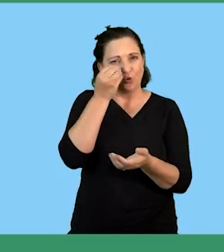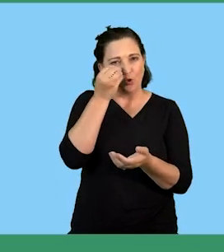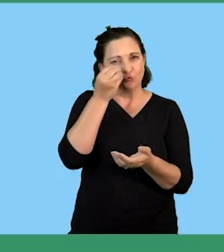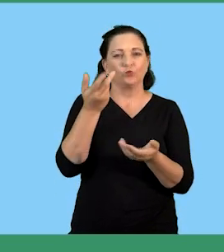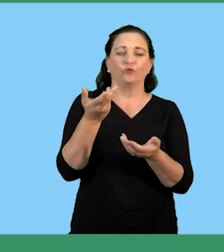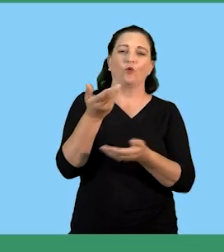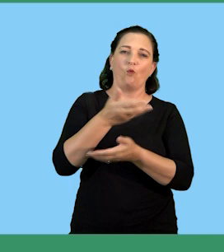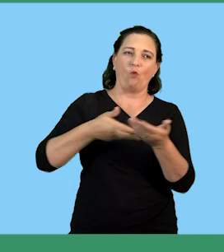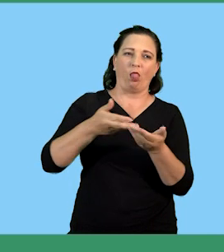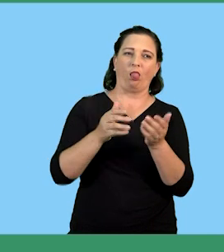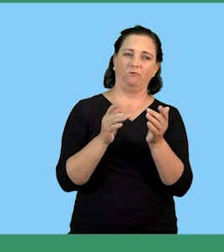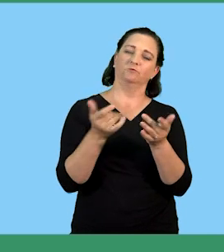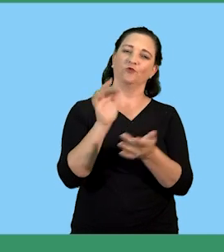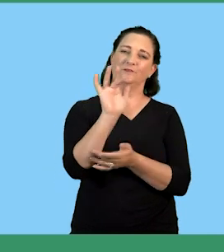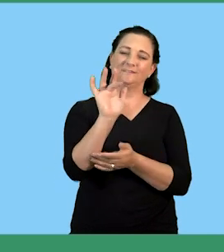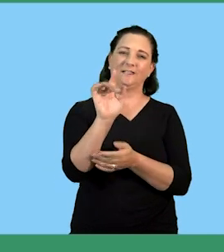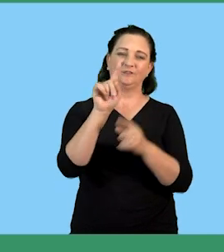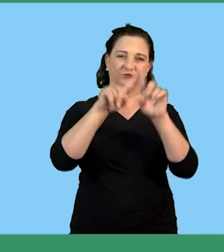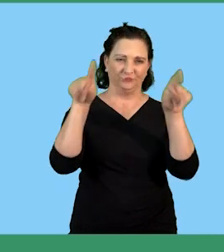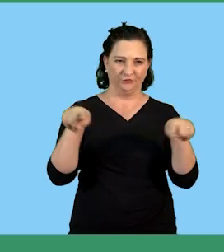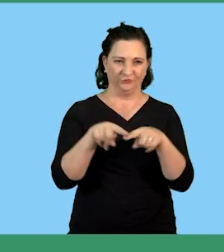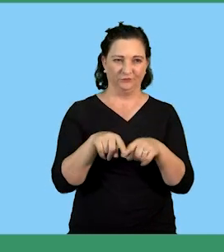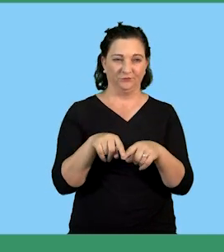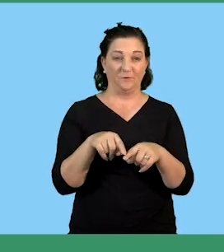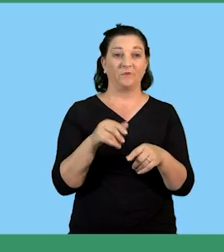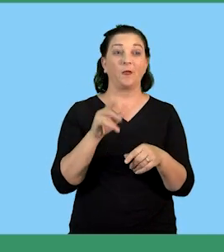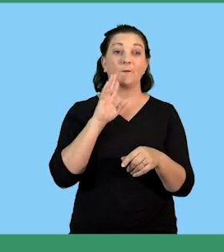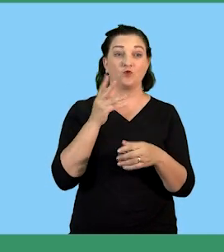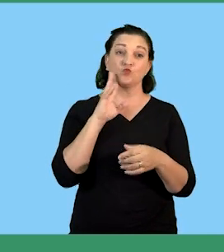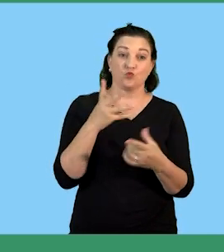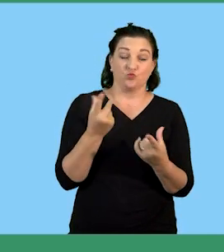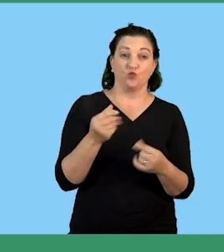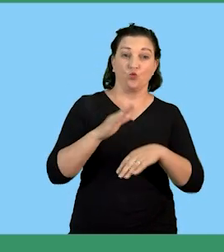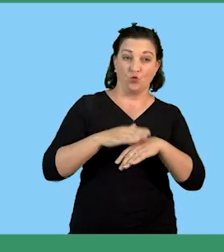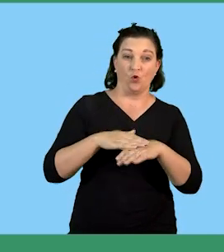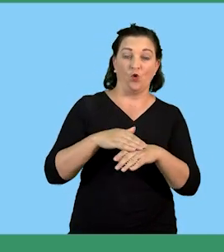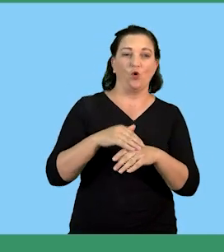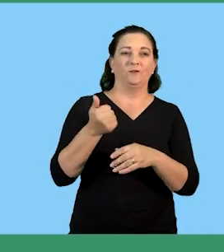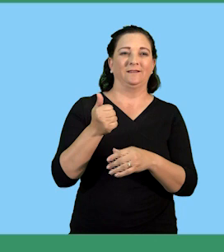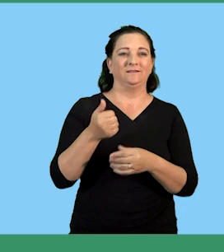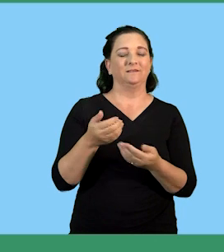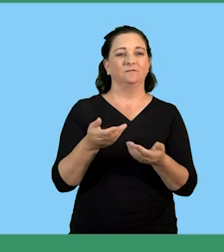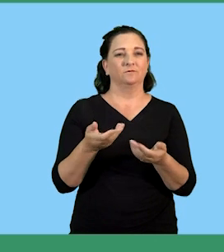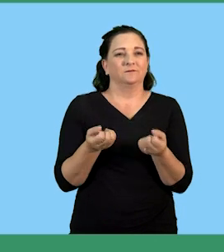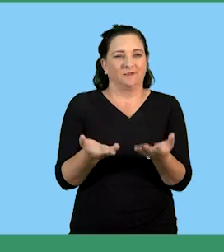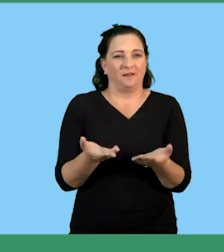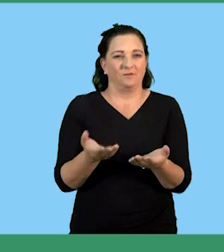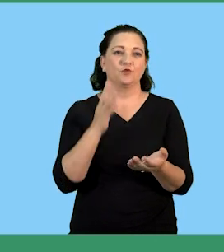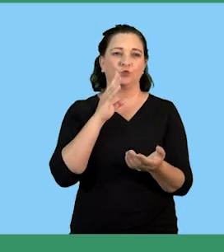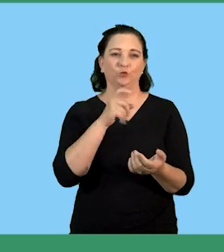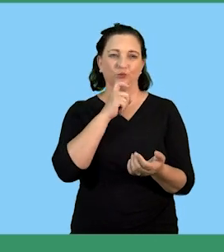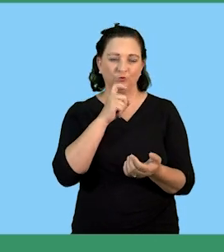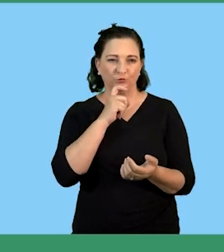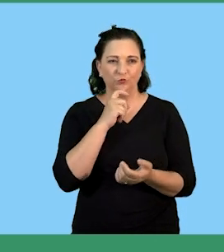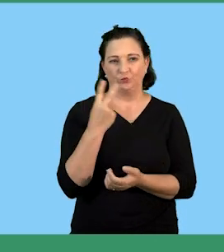scenario above. Motivate your answer by quoting from the scenario. The second question says, discuss any other three